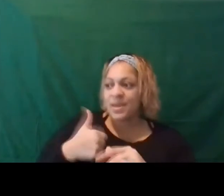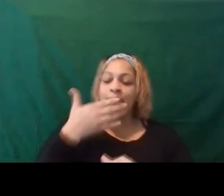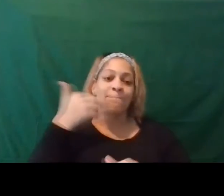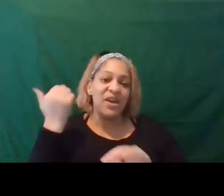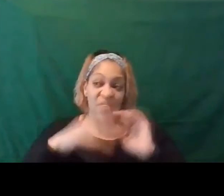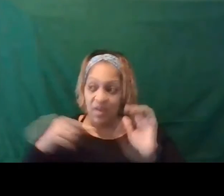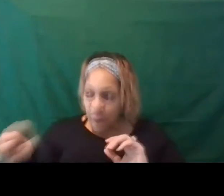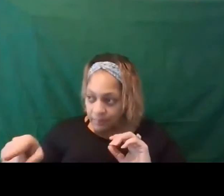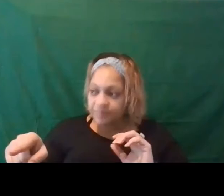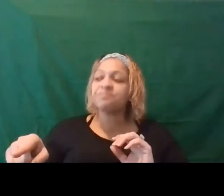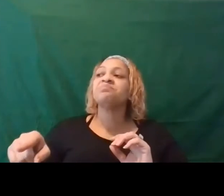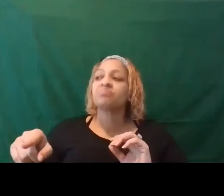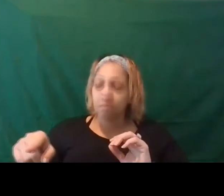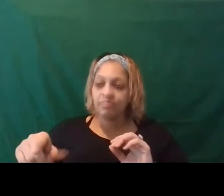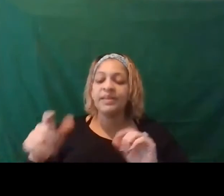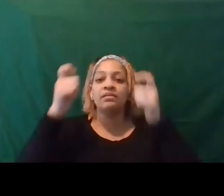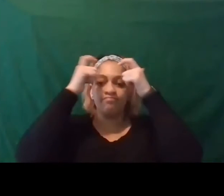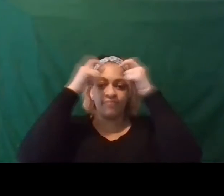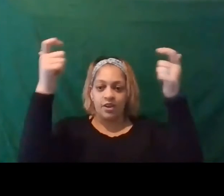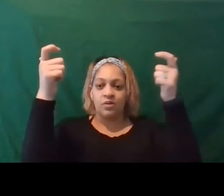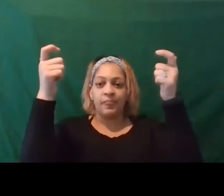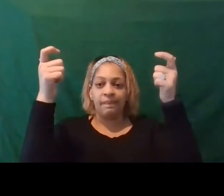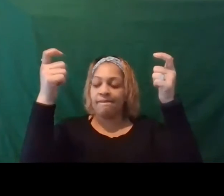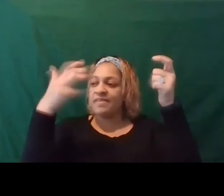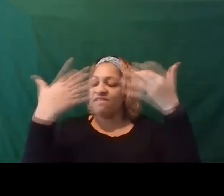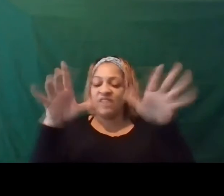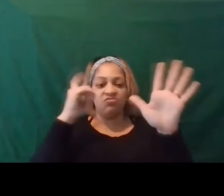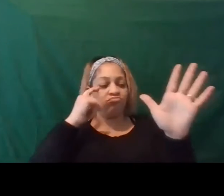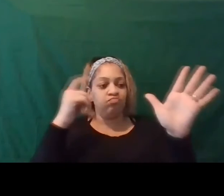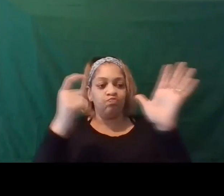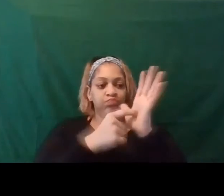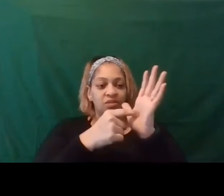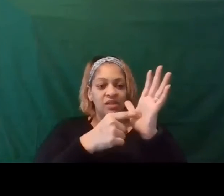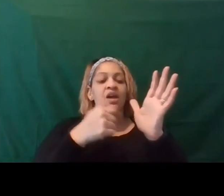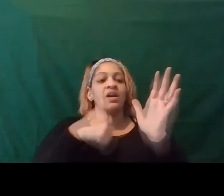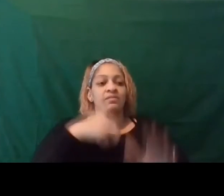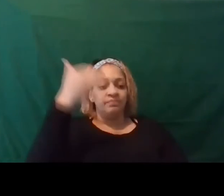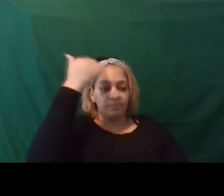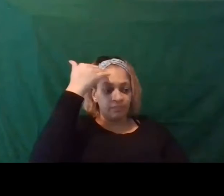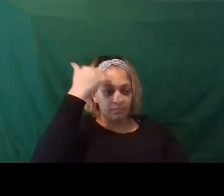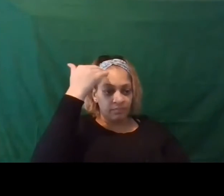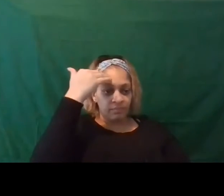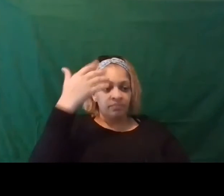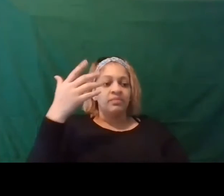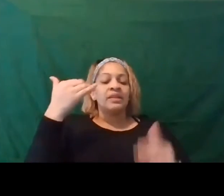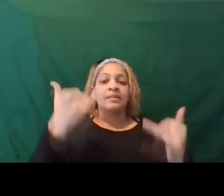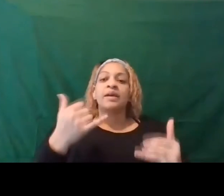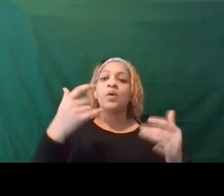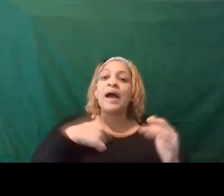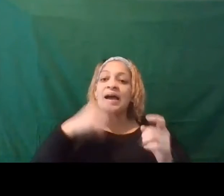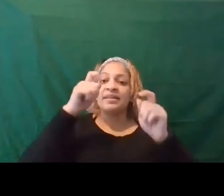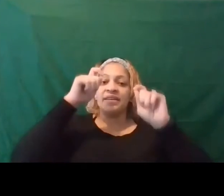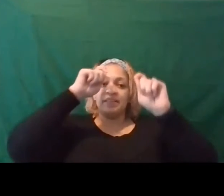than them. That's ego. I spotted it. It's ego. Now I am aware. Now I am able to